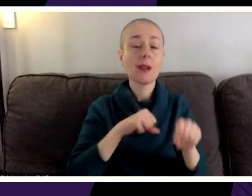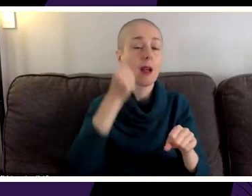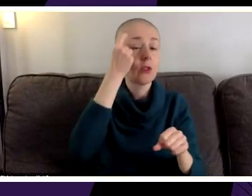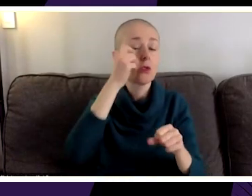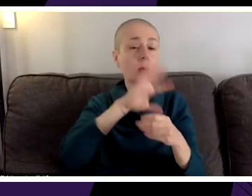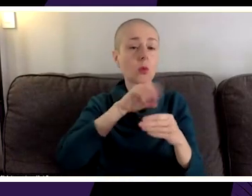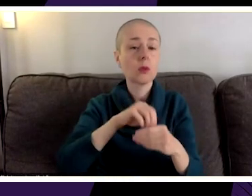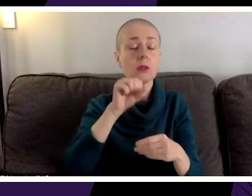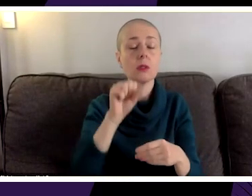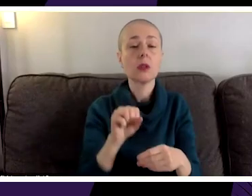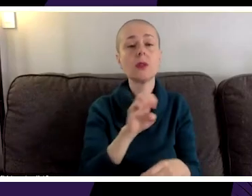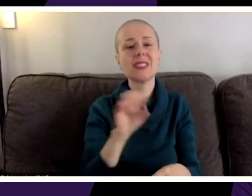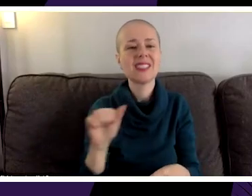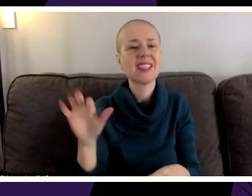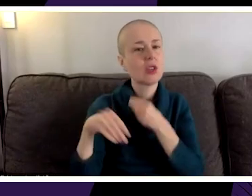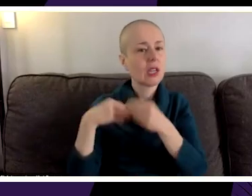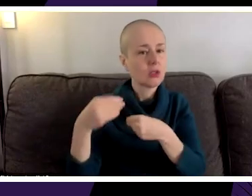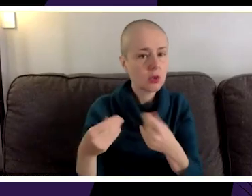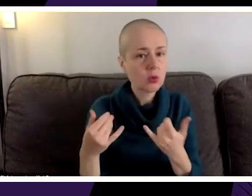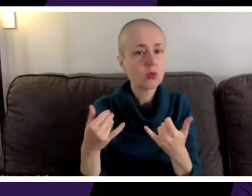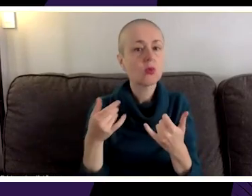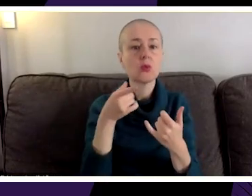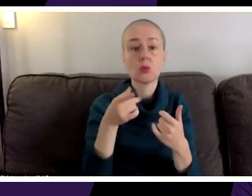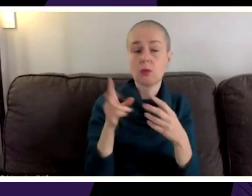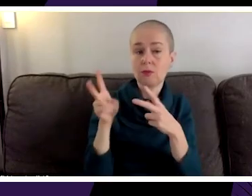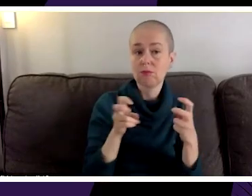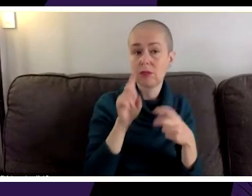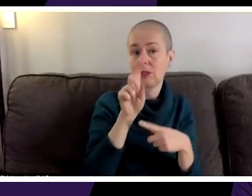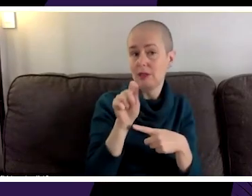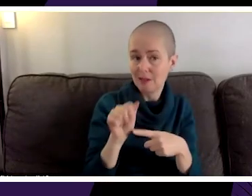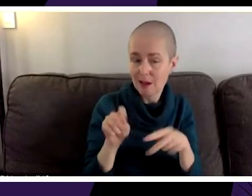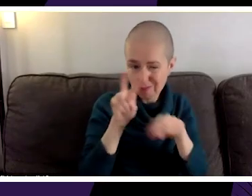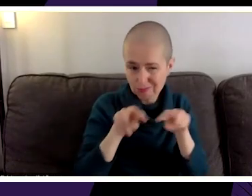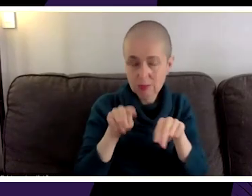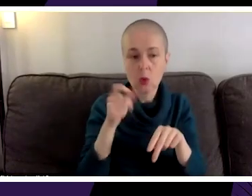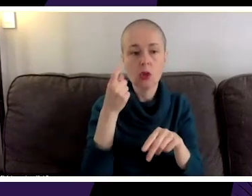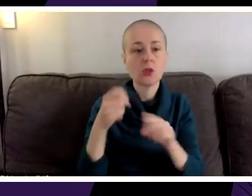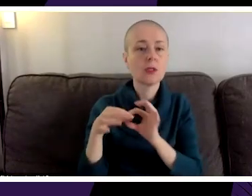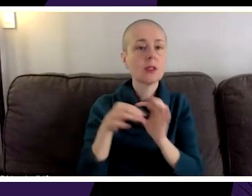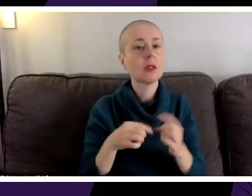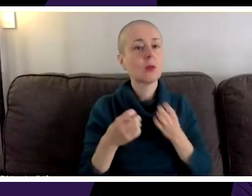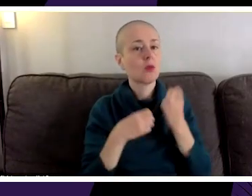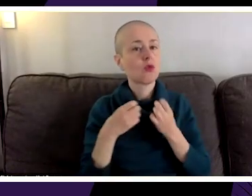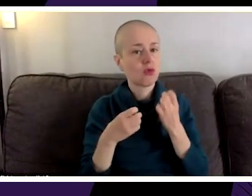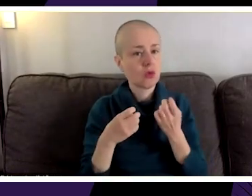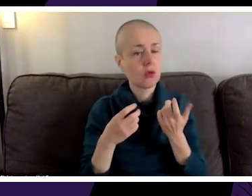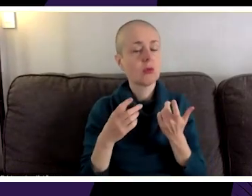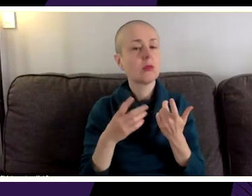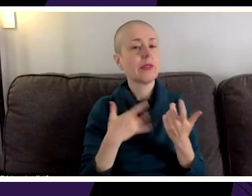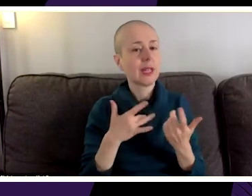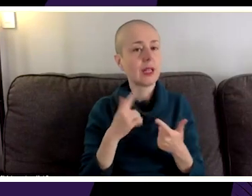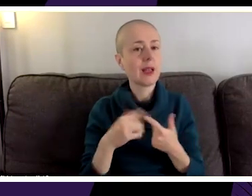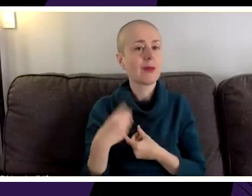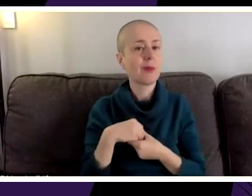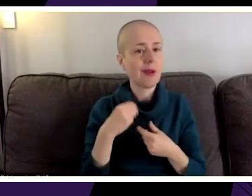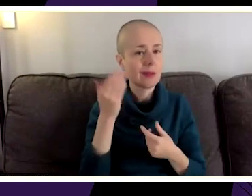Southeast Asian heritage through data that echoes with emotional resonance and embodied knowledge? How